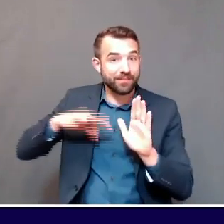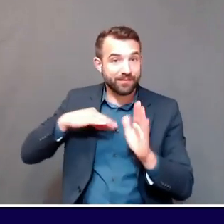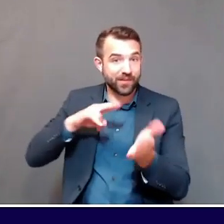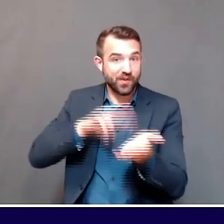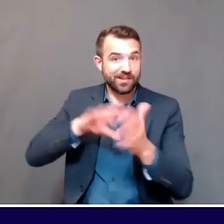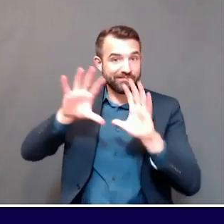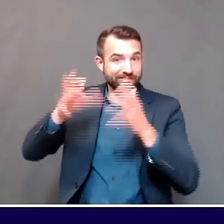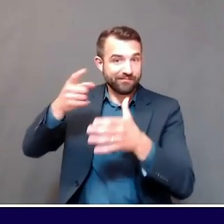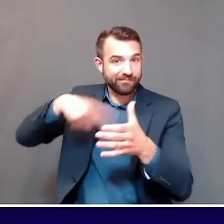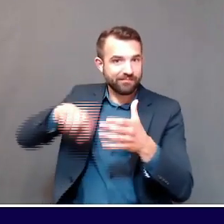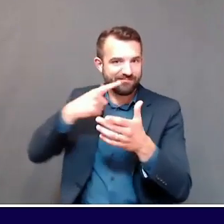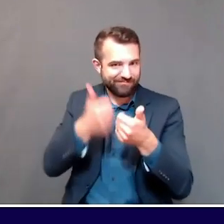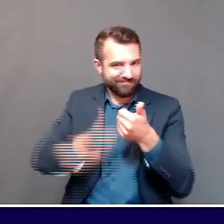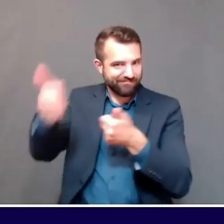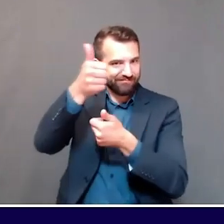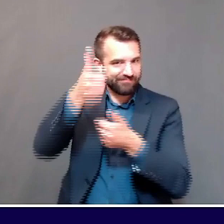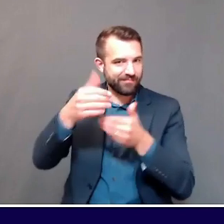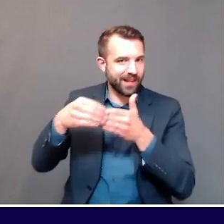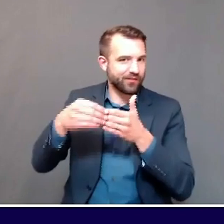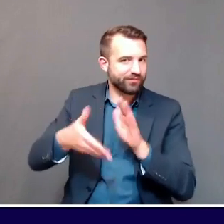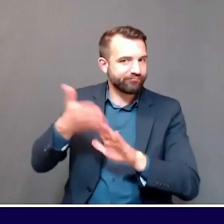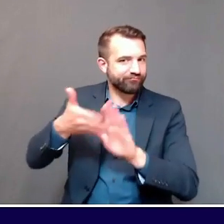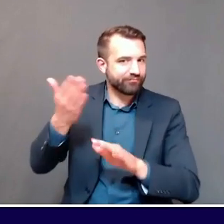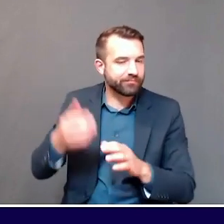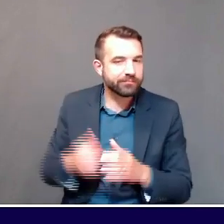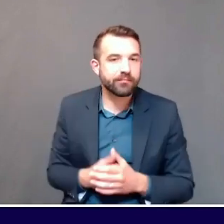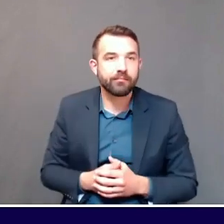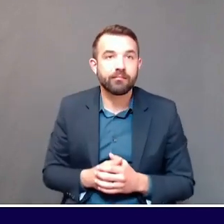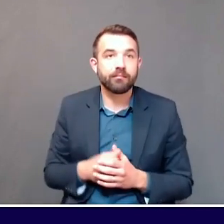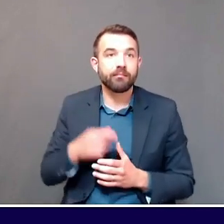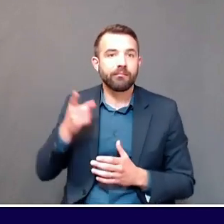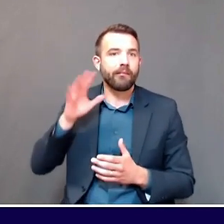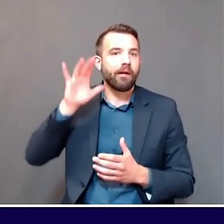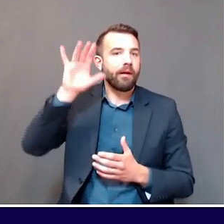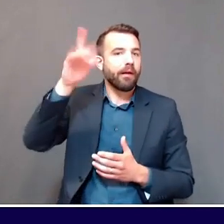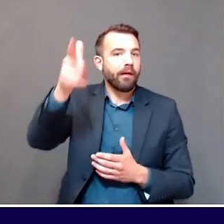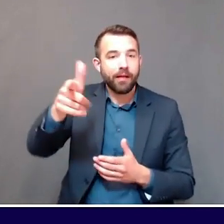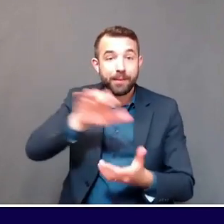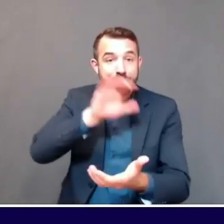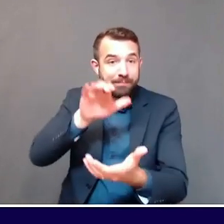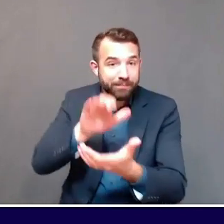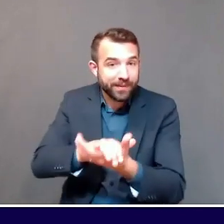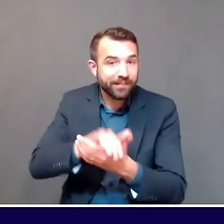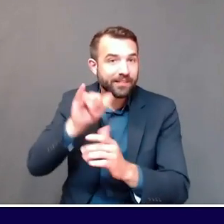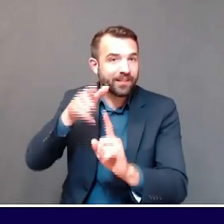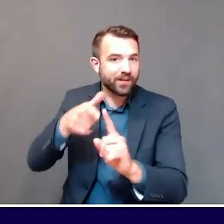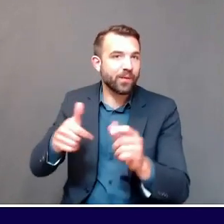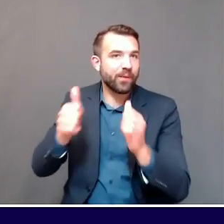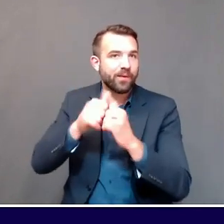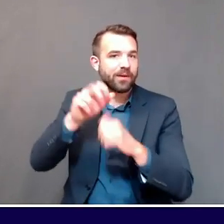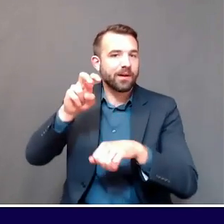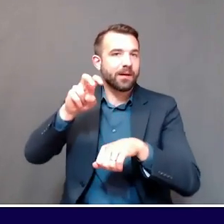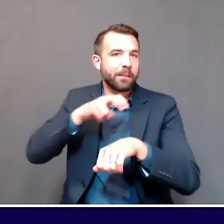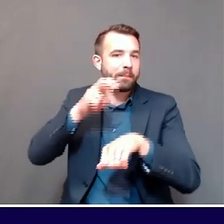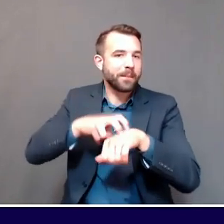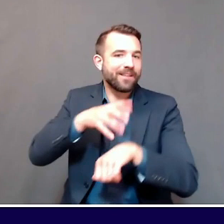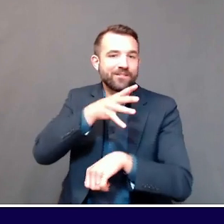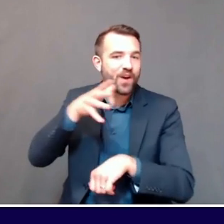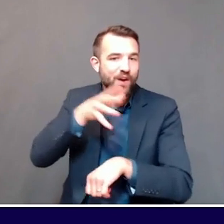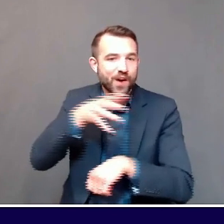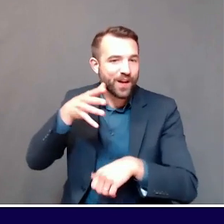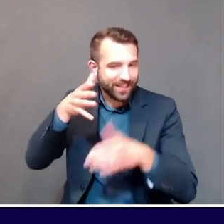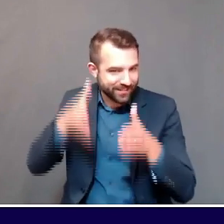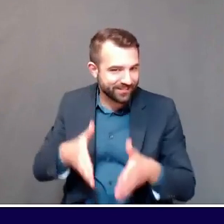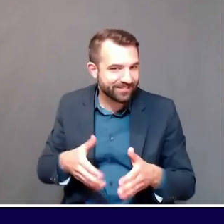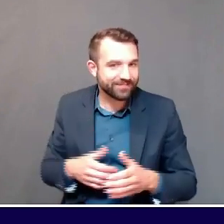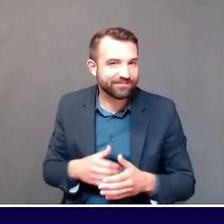Later in her life, she married a potato farmer and lived in Aroostook County for many years, where she continued nursing